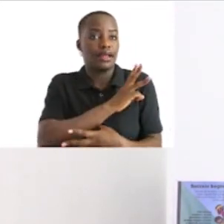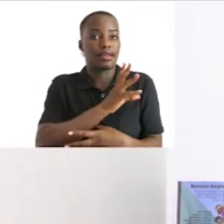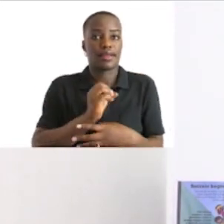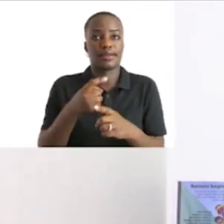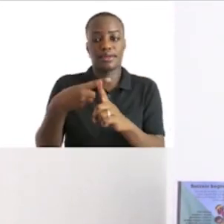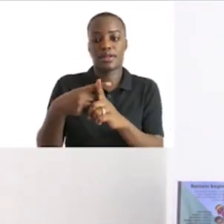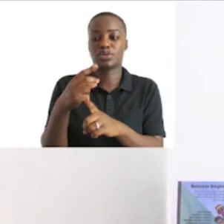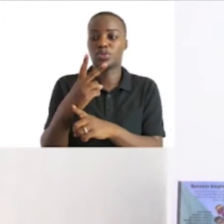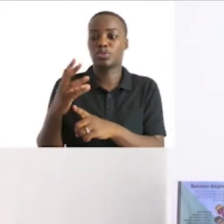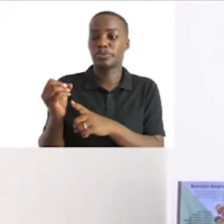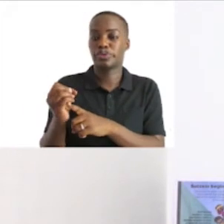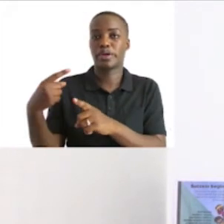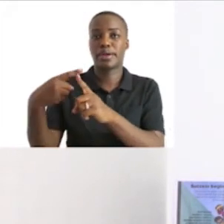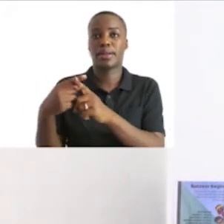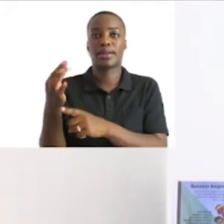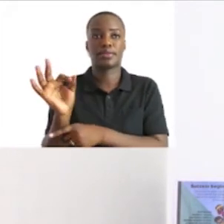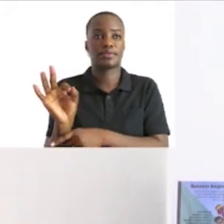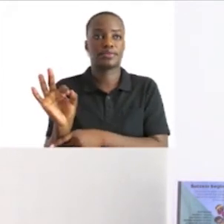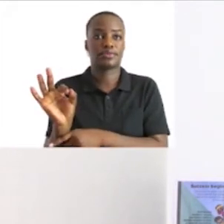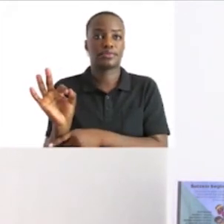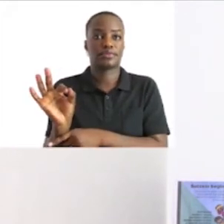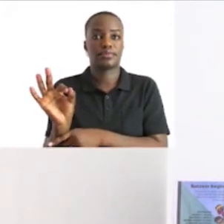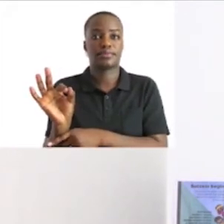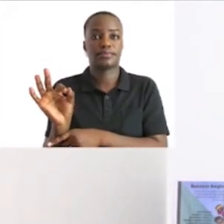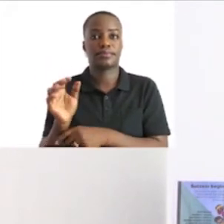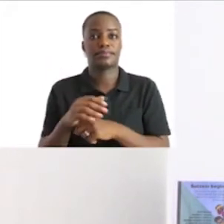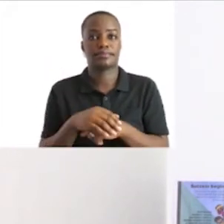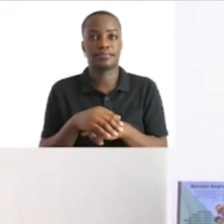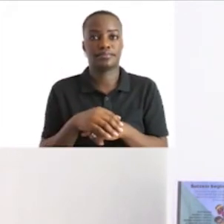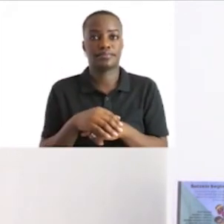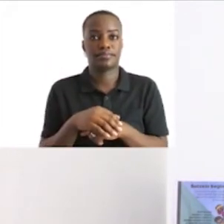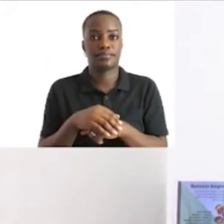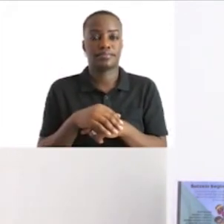30 plus 20 plus 9.